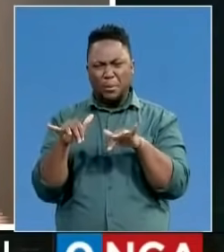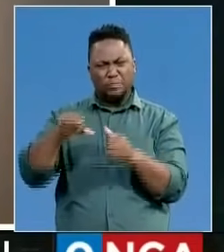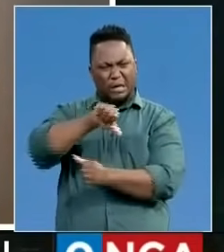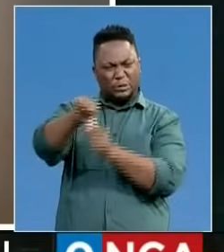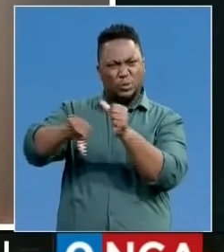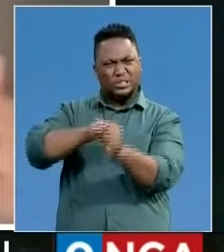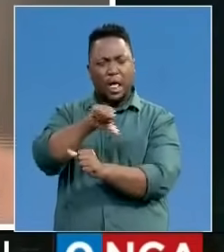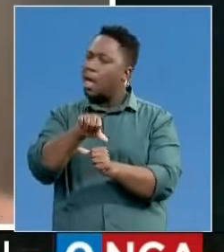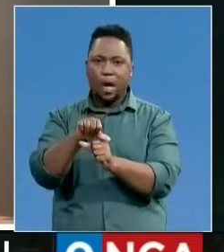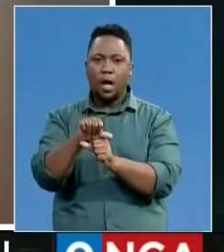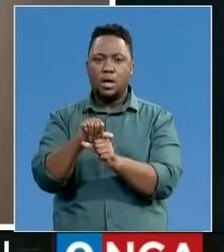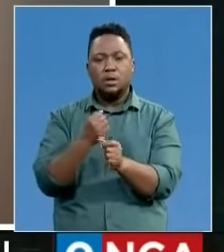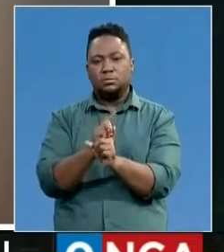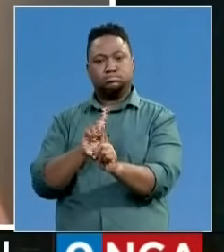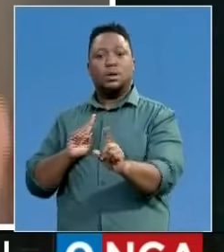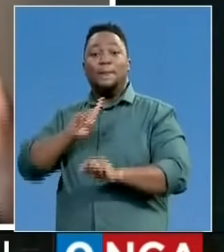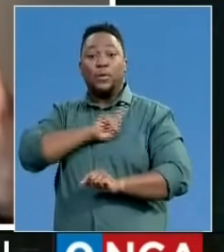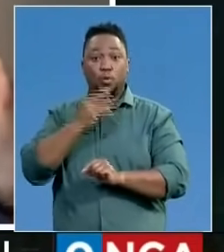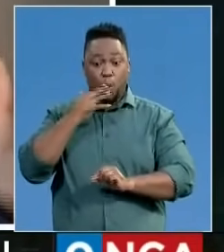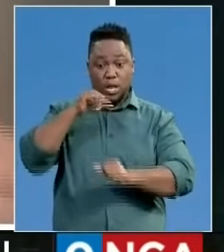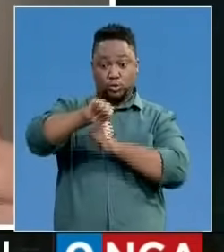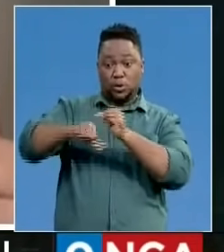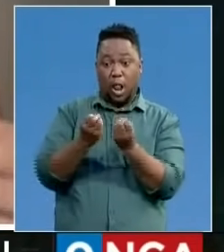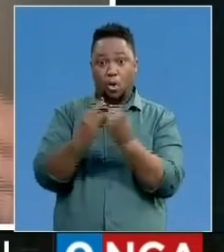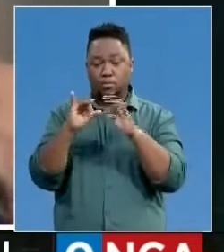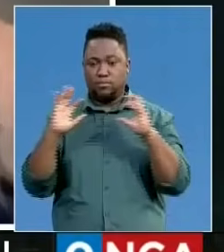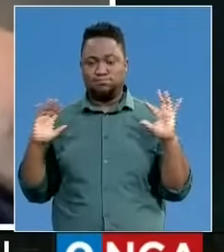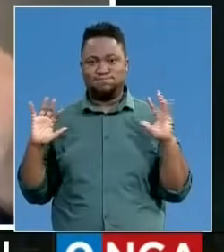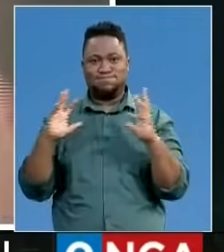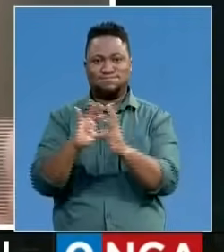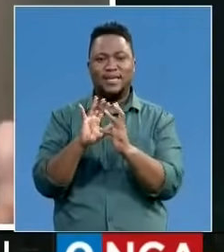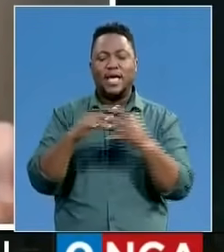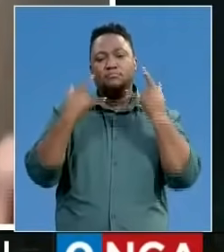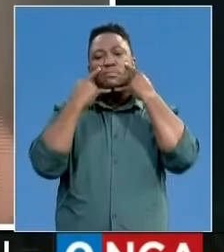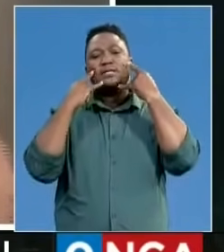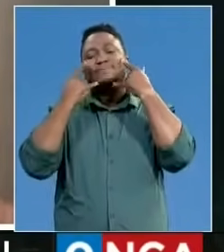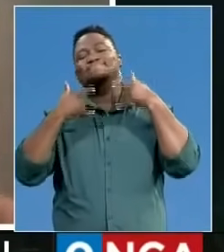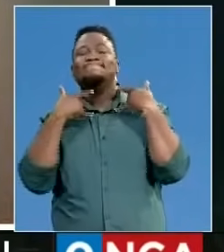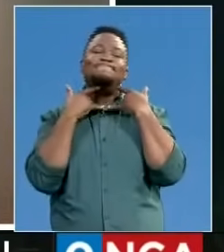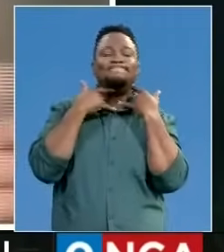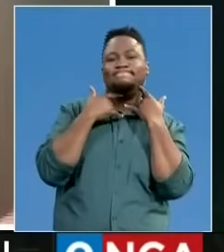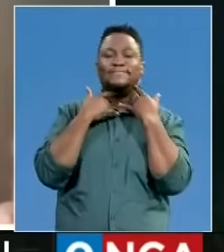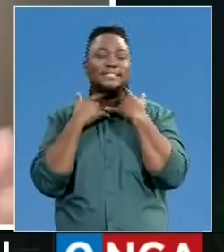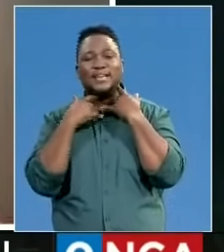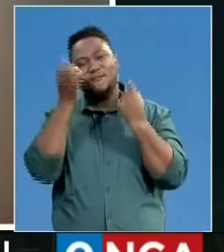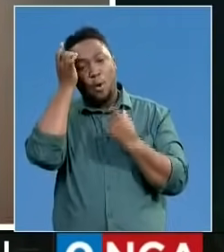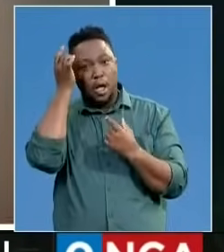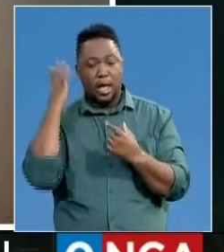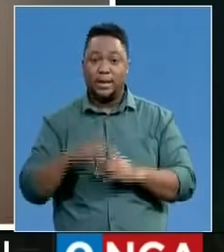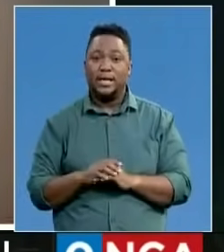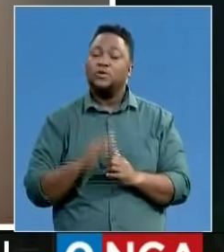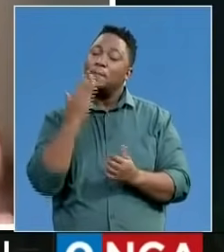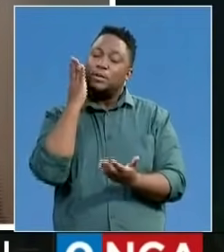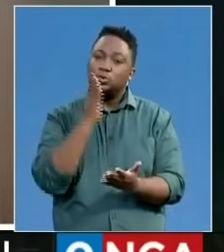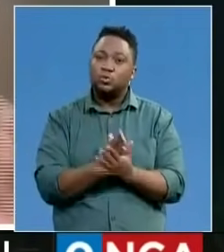social gatherings where people let their guard down. So we are making a massive appeal on people to avoid the gatherings. If they have to gather, gather outside, keep